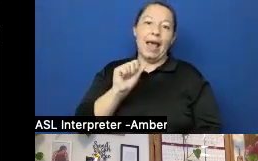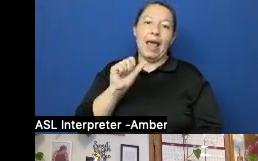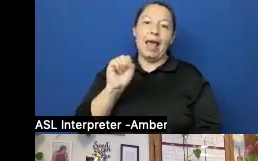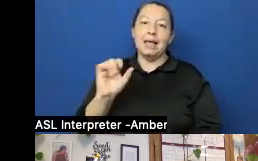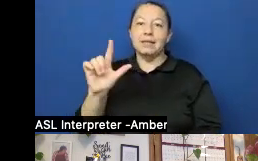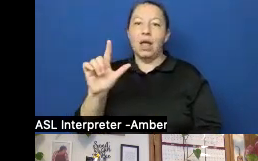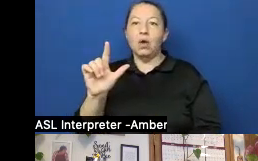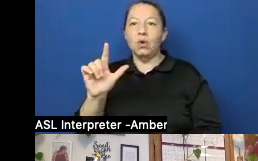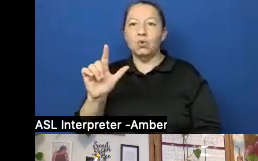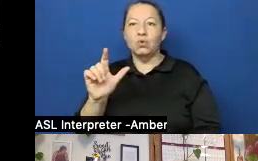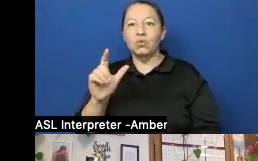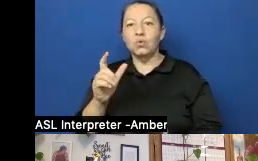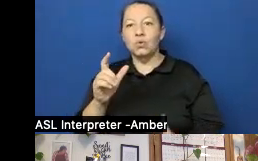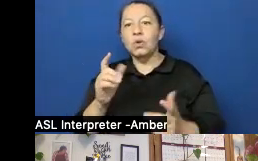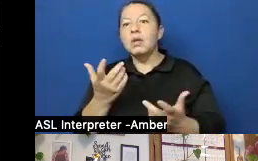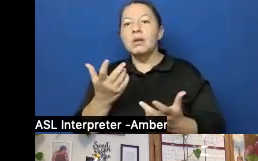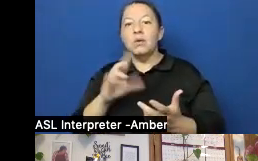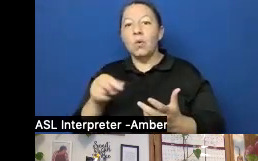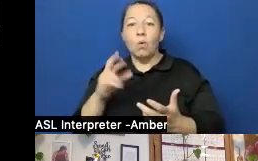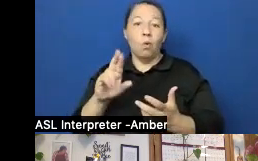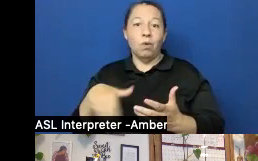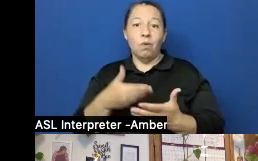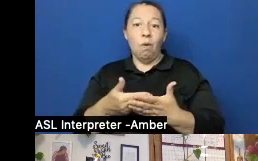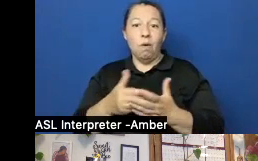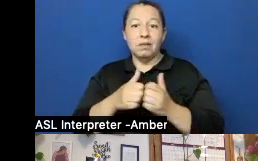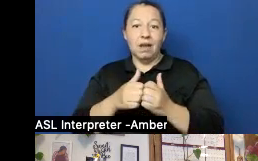Or together, all together.